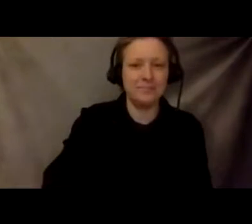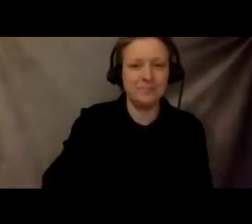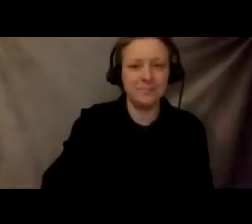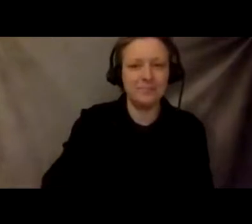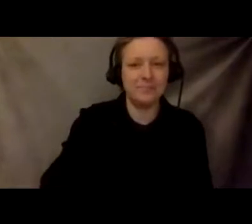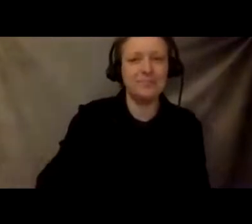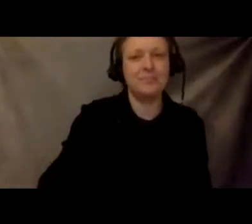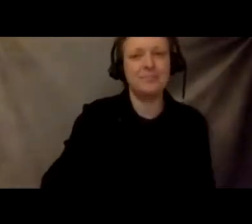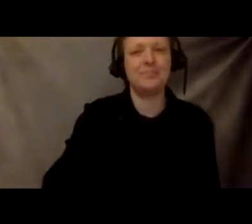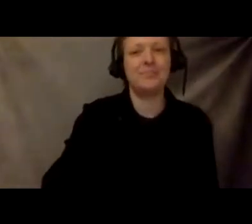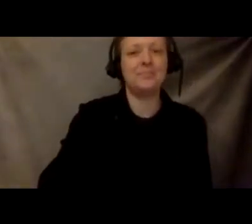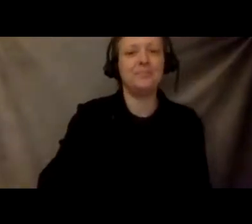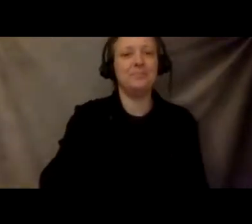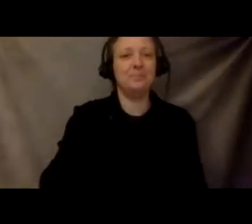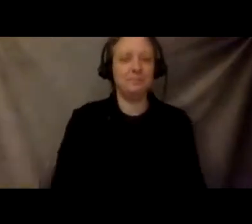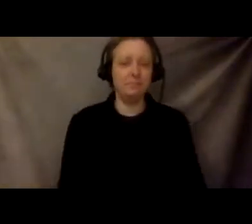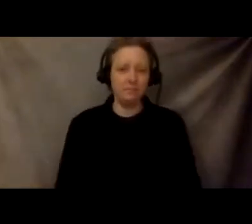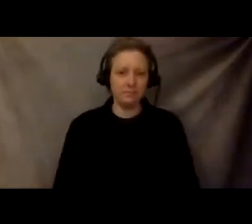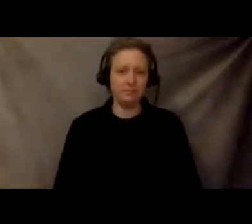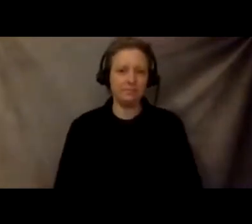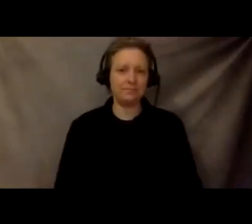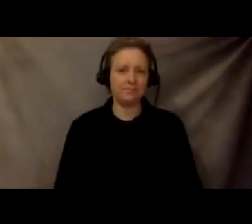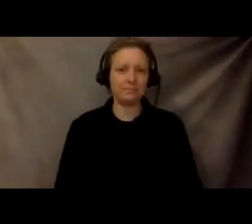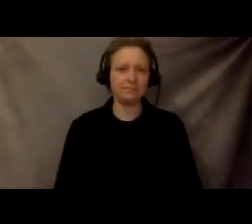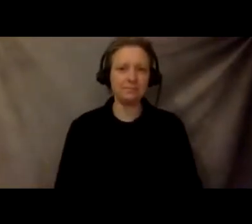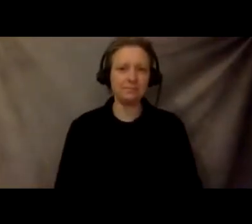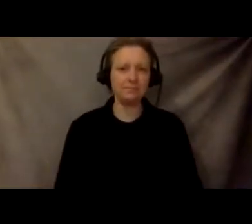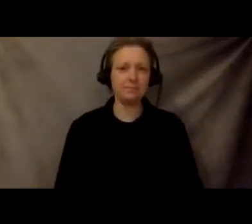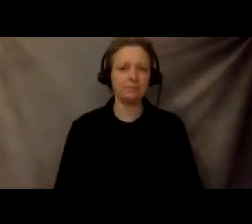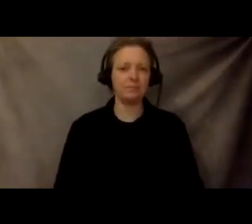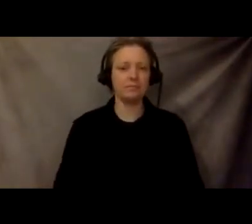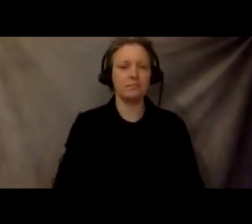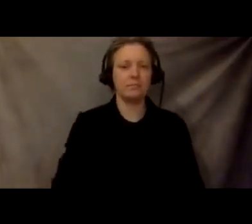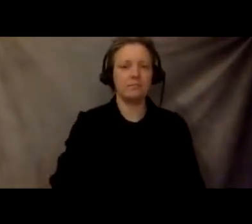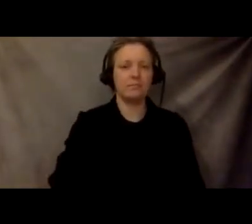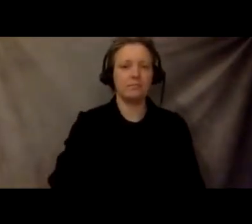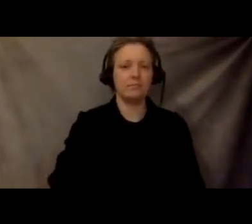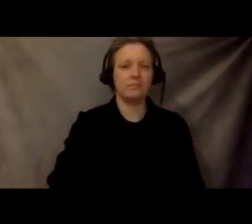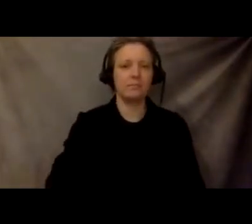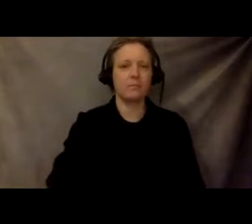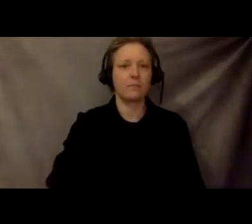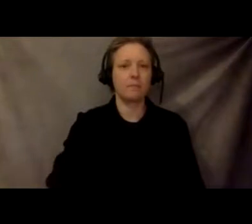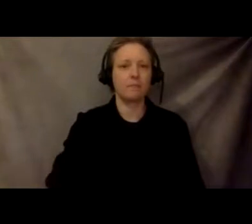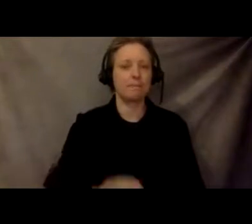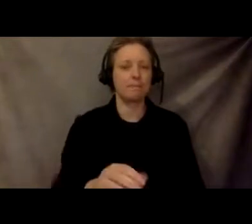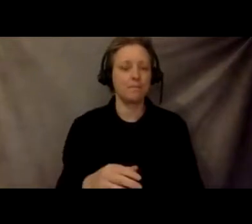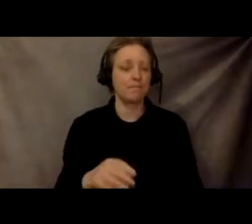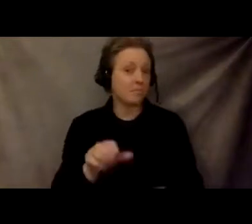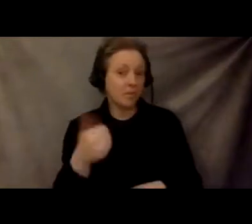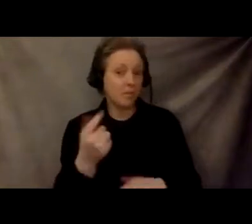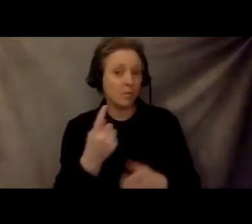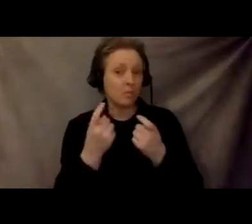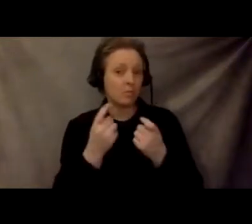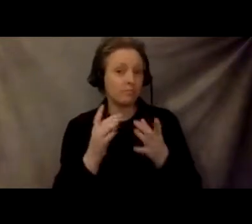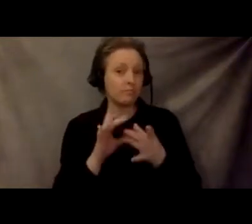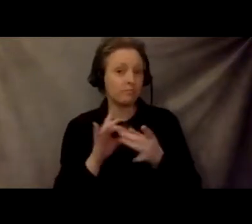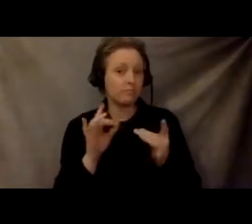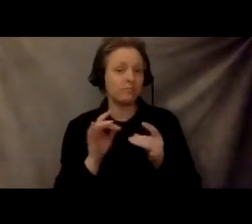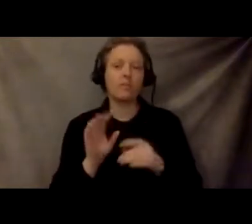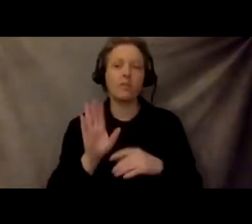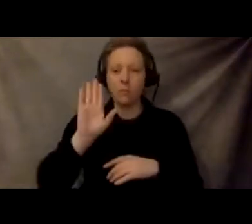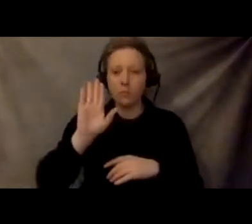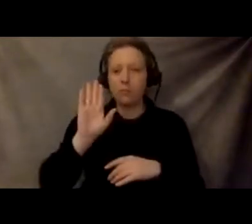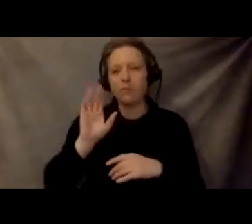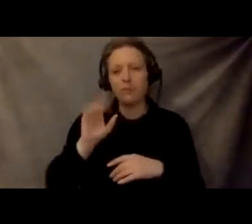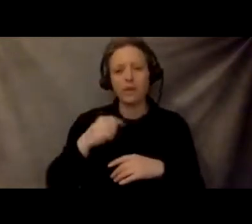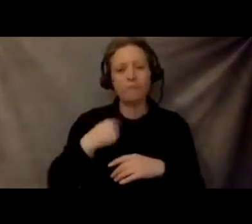So is there any other specific, I'm not trying to put you on the spot. Let me ask you this. What do you think about the homelessness or